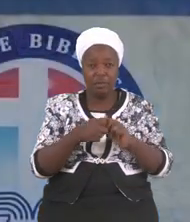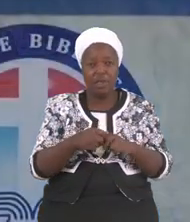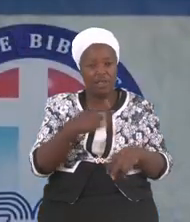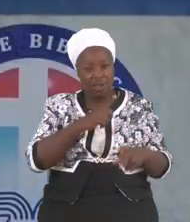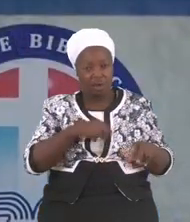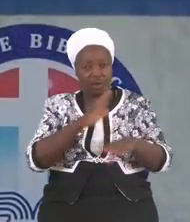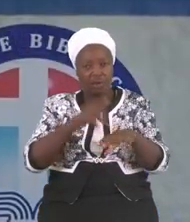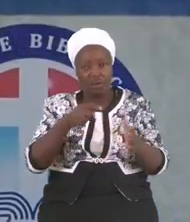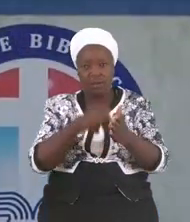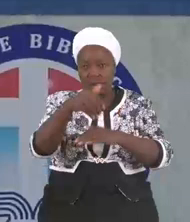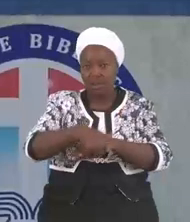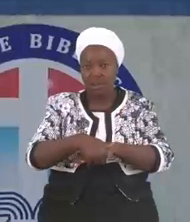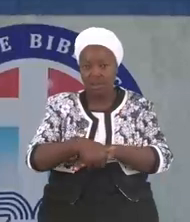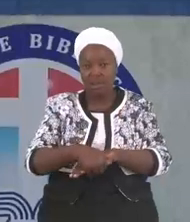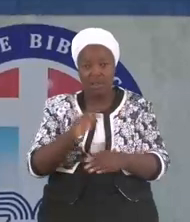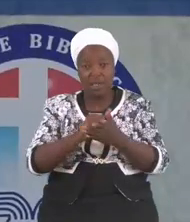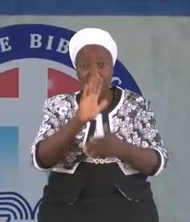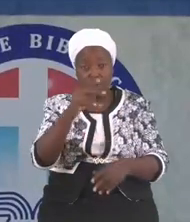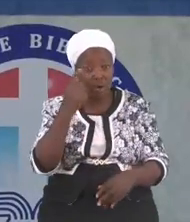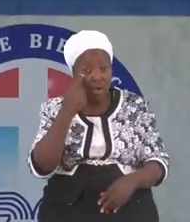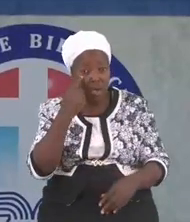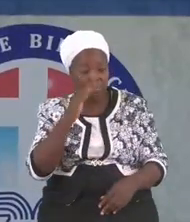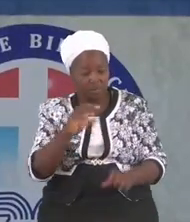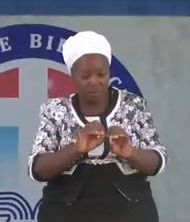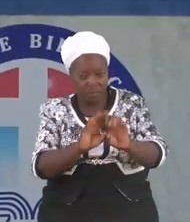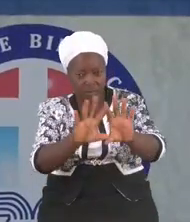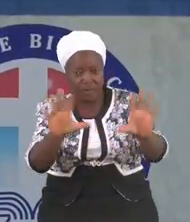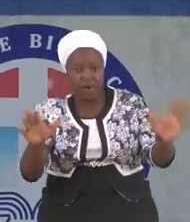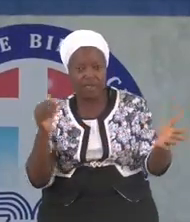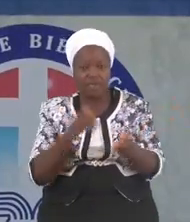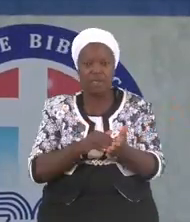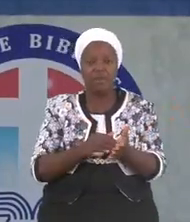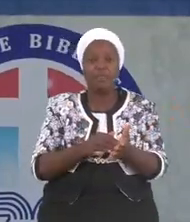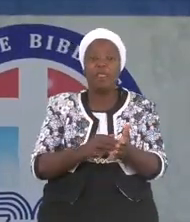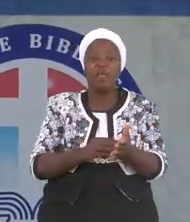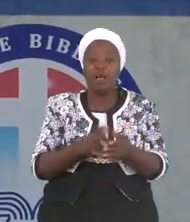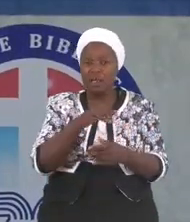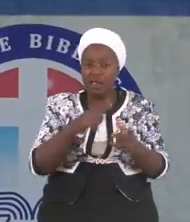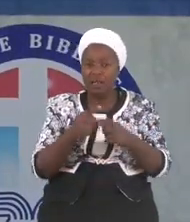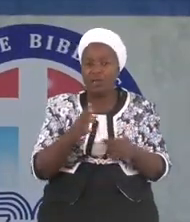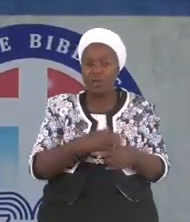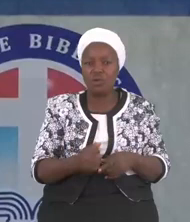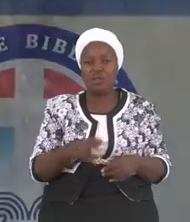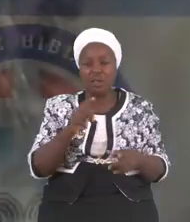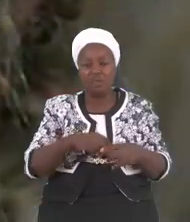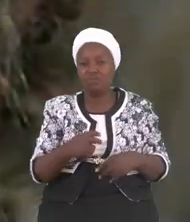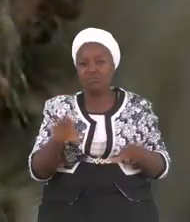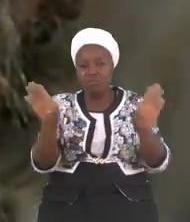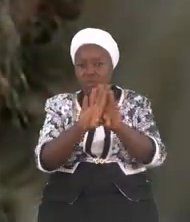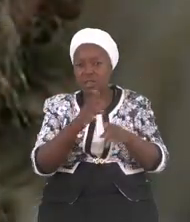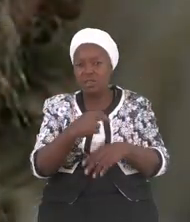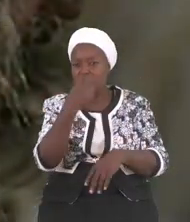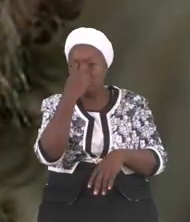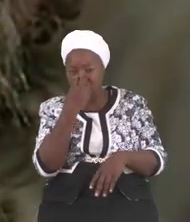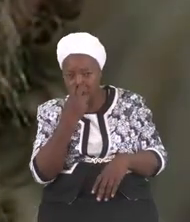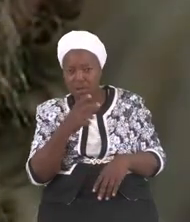come, your eyesight will brighten up. You are totally dim and dark, and it's like you cannot